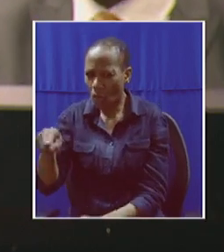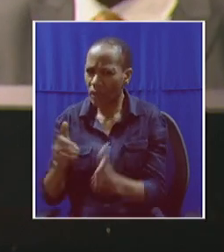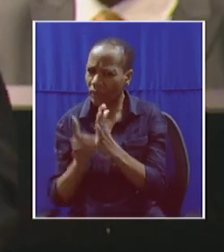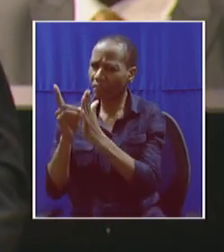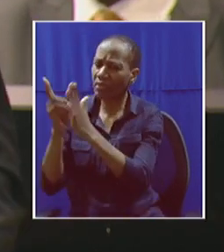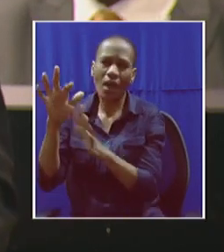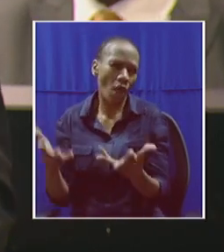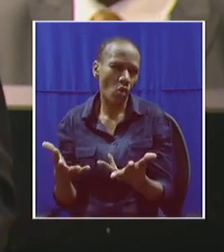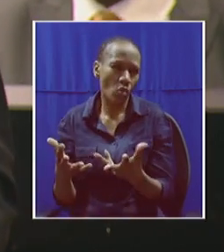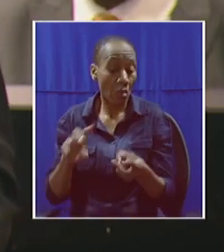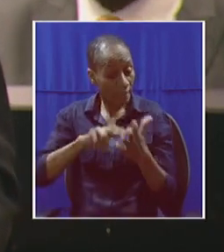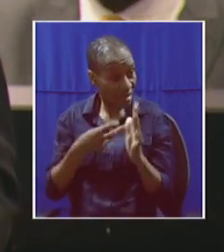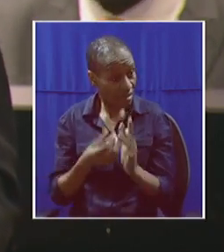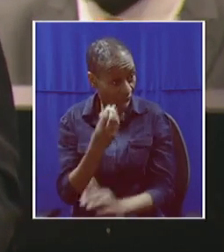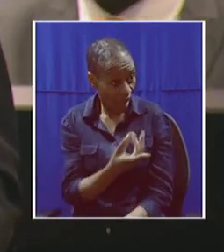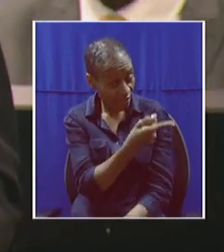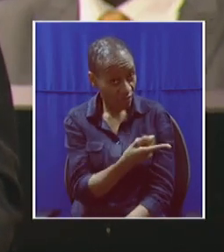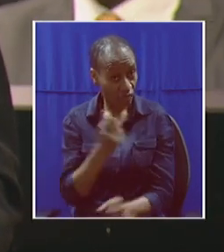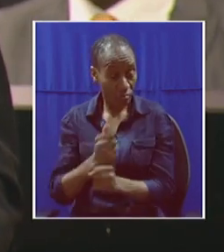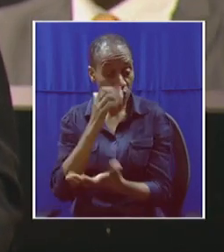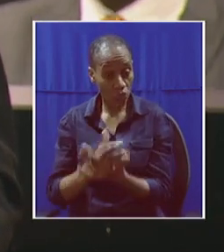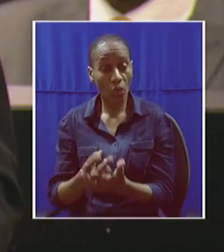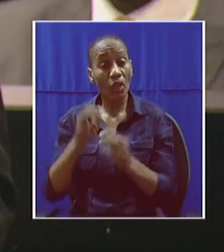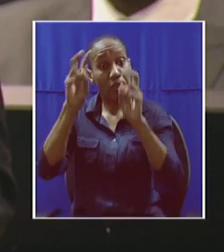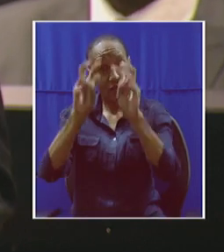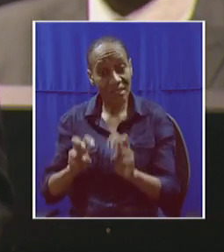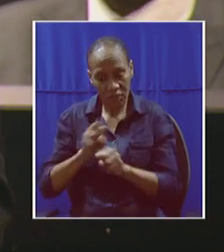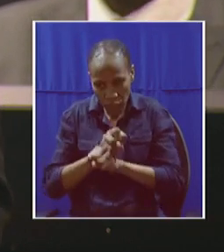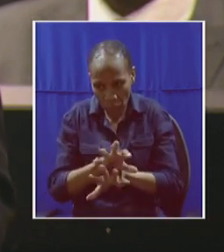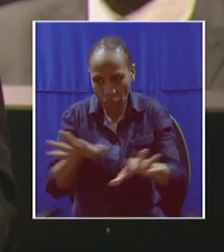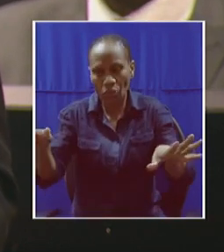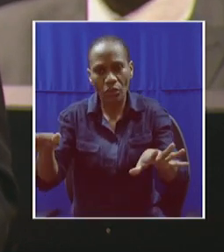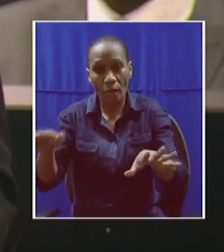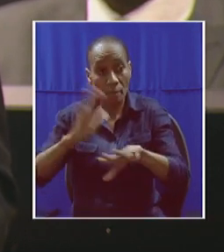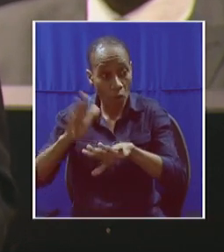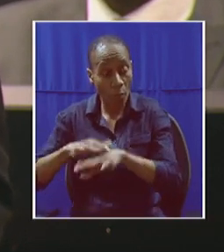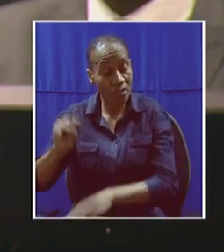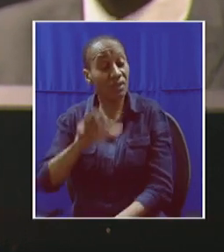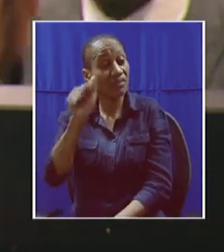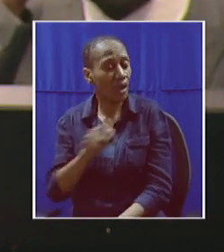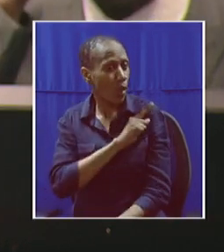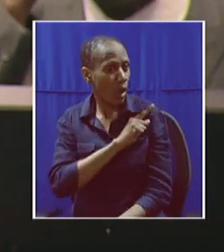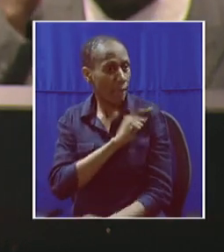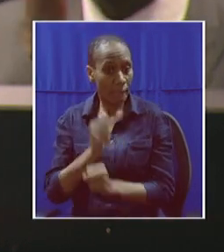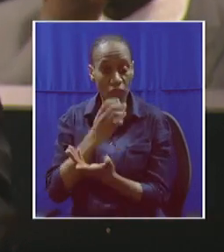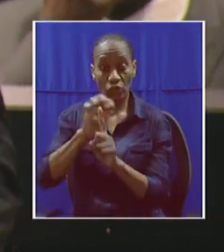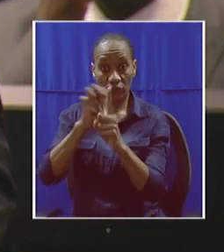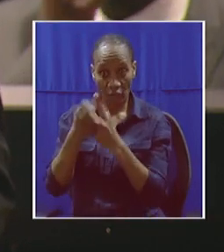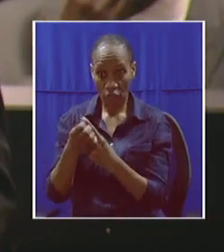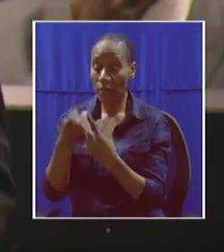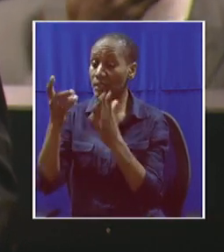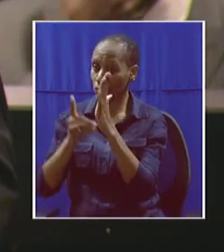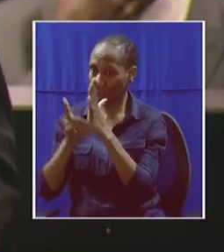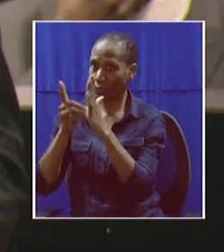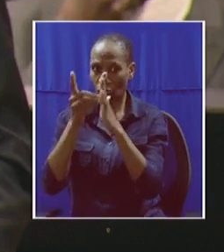intend on deregulating energy Supply in South Africa in favor of creating more enabling environment for independent